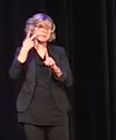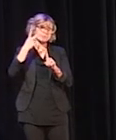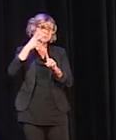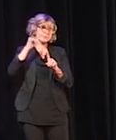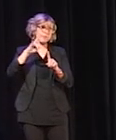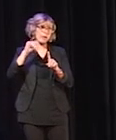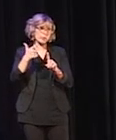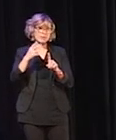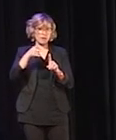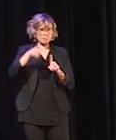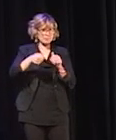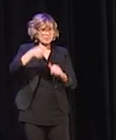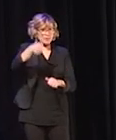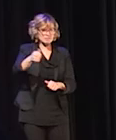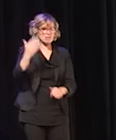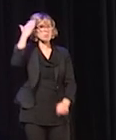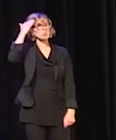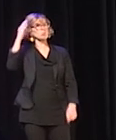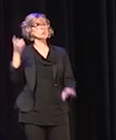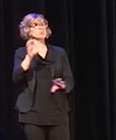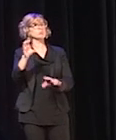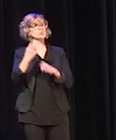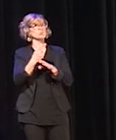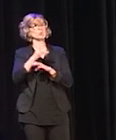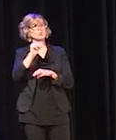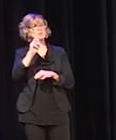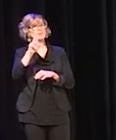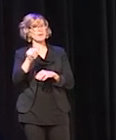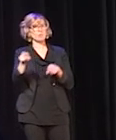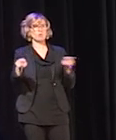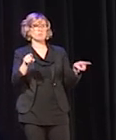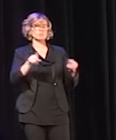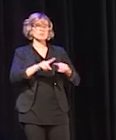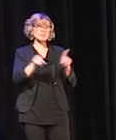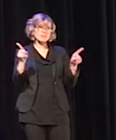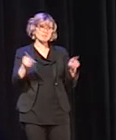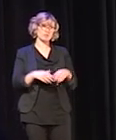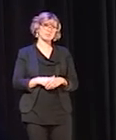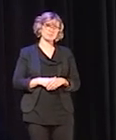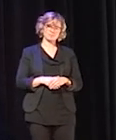actually using the camera, is familiar with the camera. It's totally different.